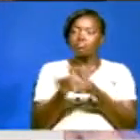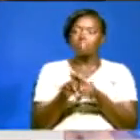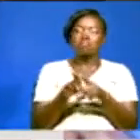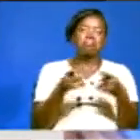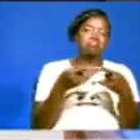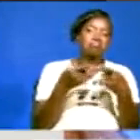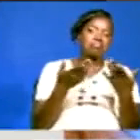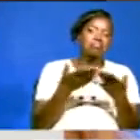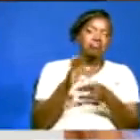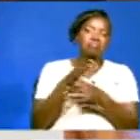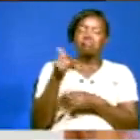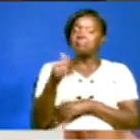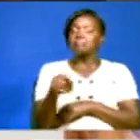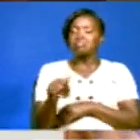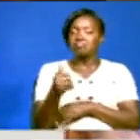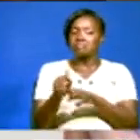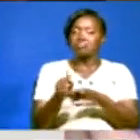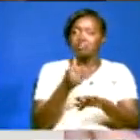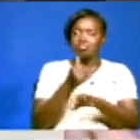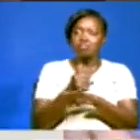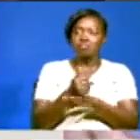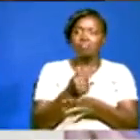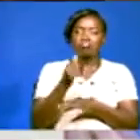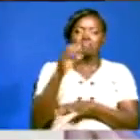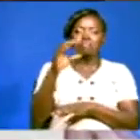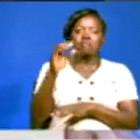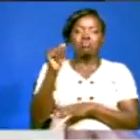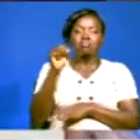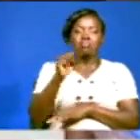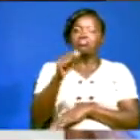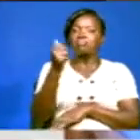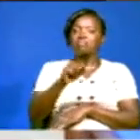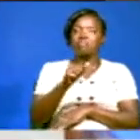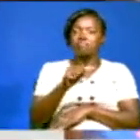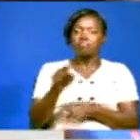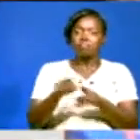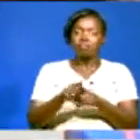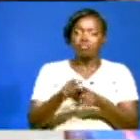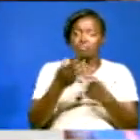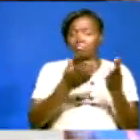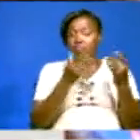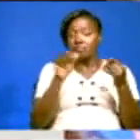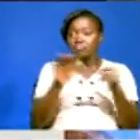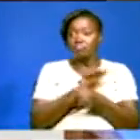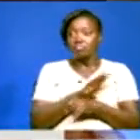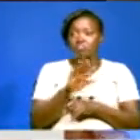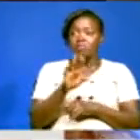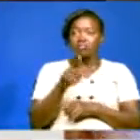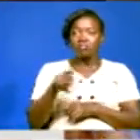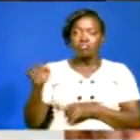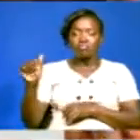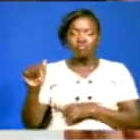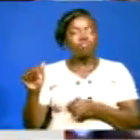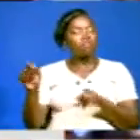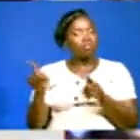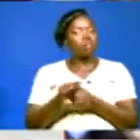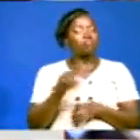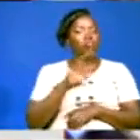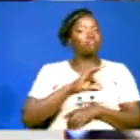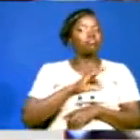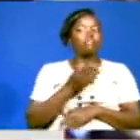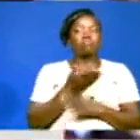hawajachaguliwa, bado kuna ma-CAS hawajachaguliwa. Tuna imani kabisa kuwa chama cha ba kitaendelea kunufaika na hizo nafasi.